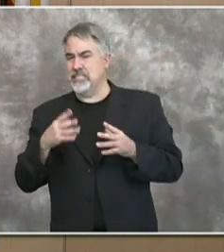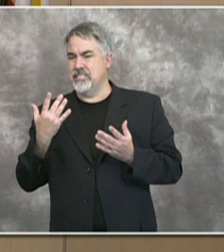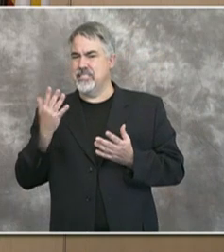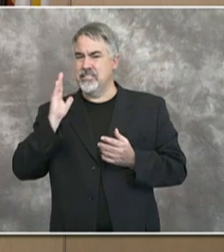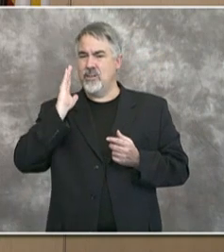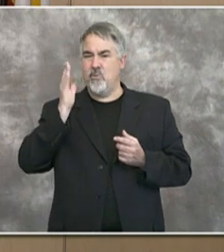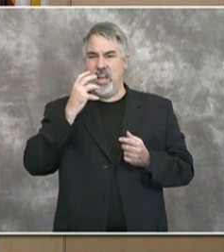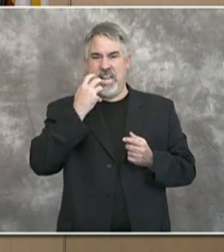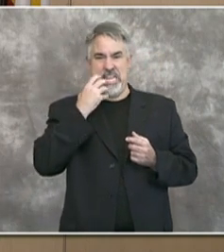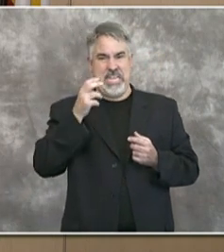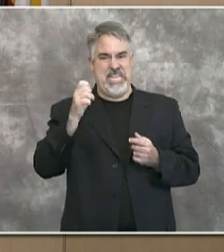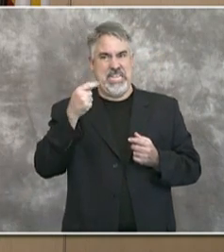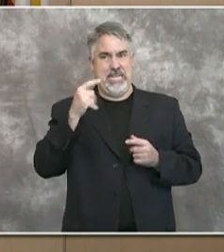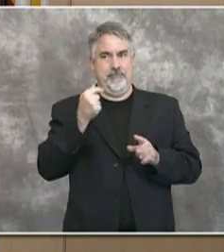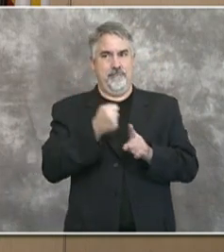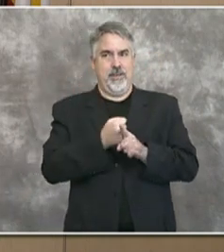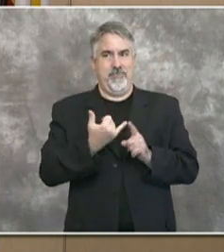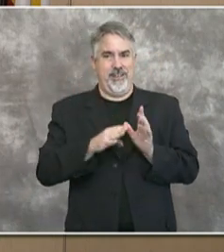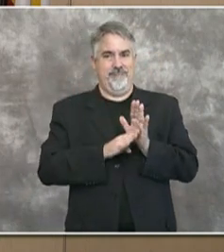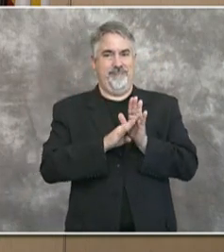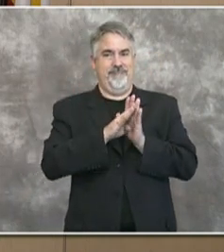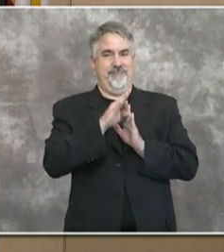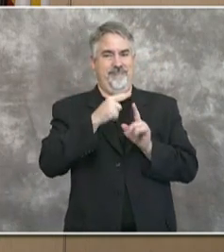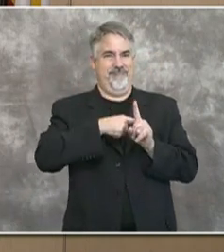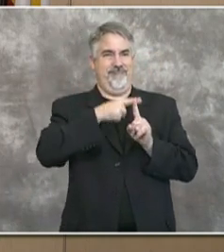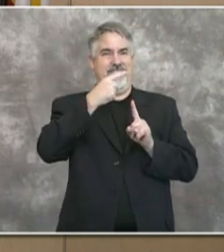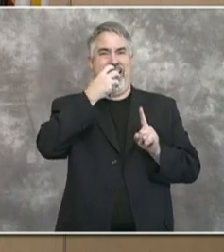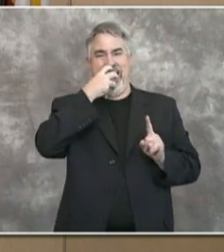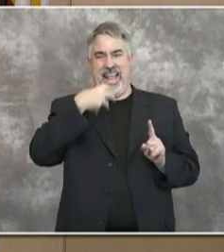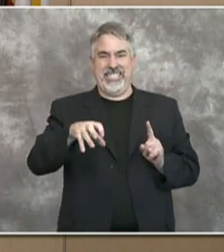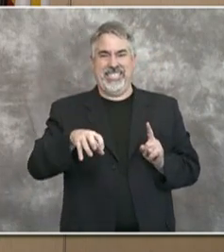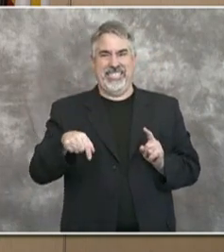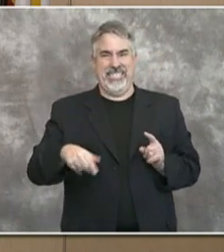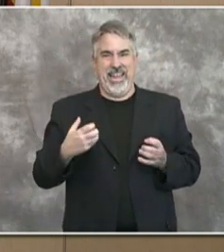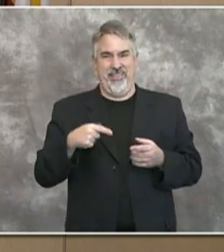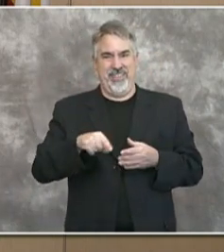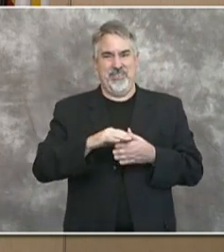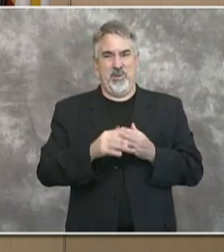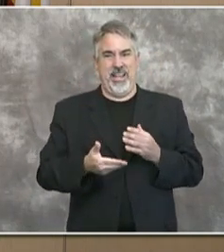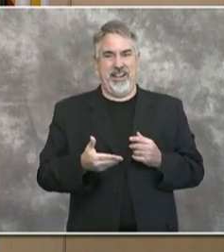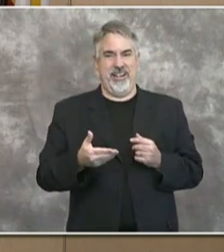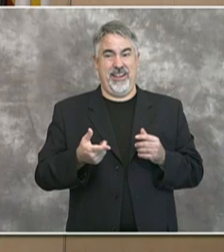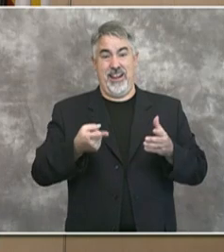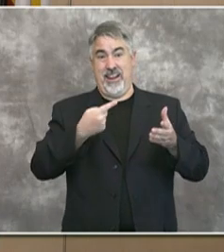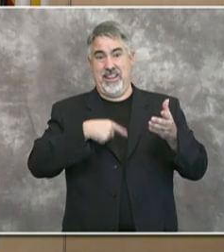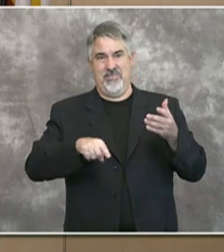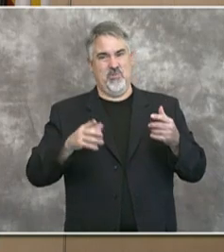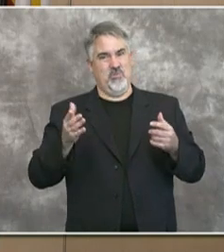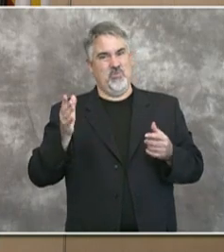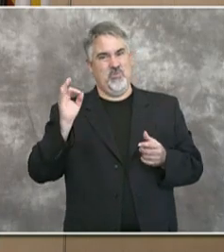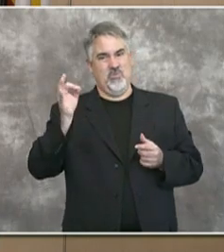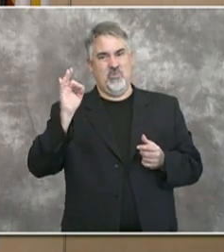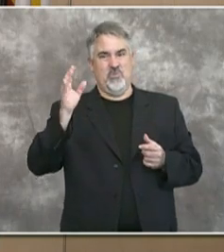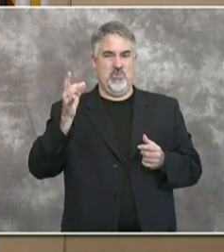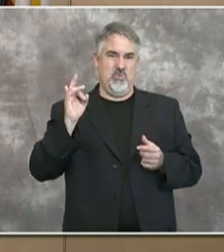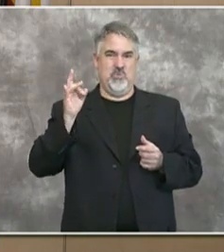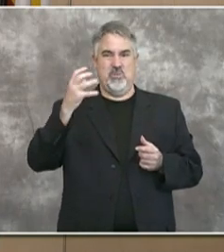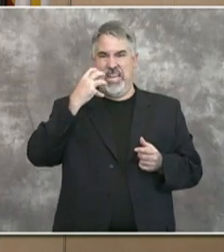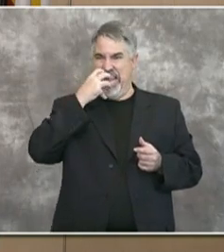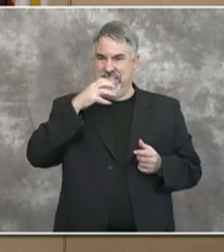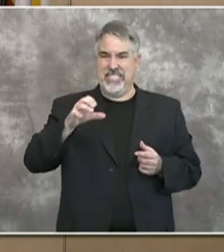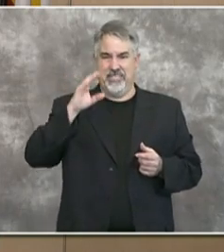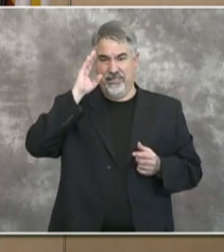heat, the temperatures are going to be much higher the middle of next week. over the weekend. What we have